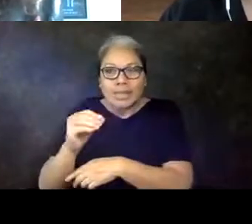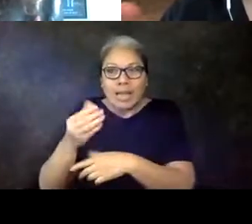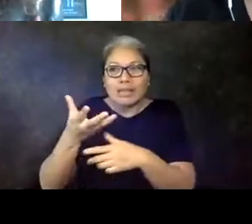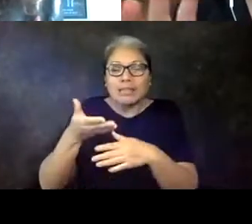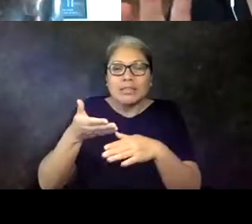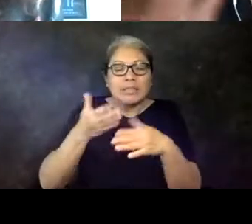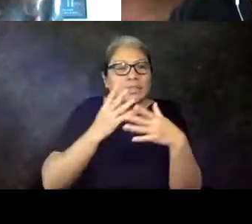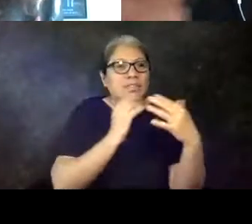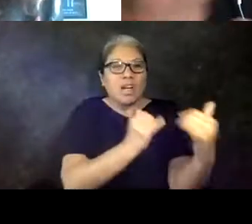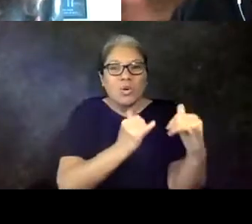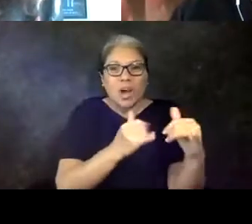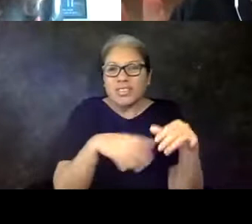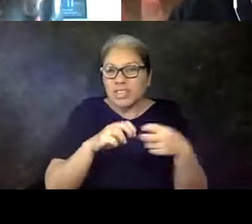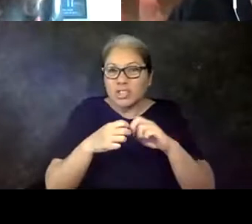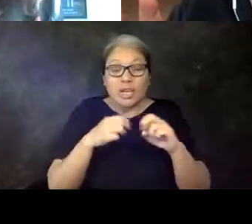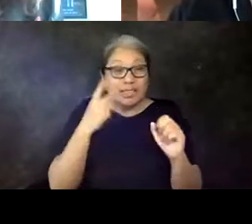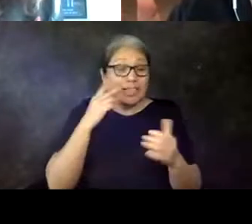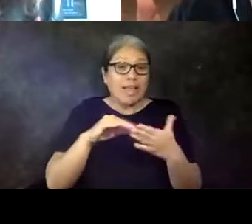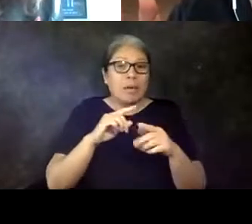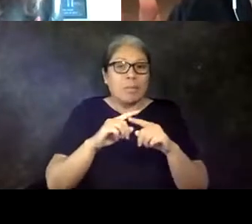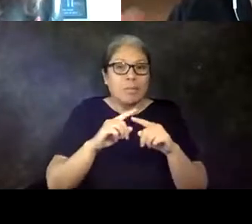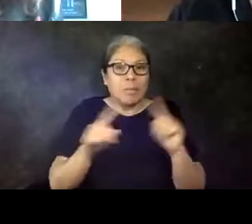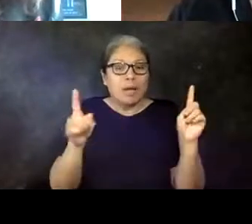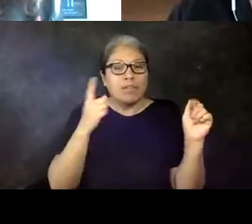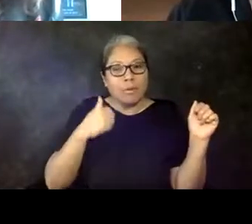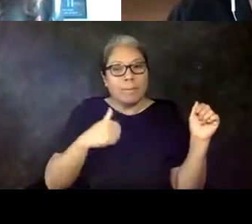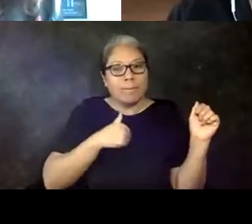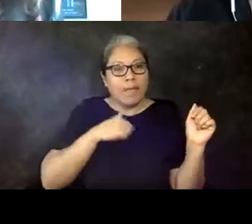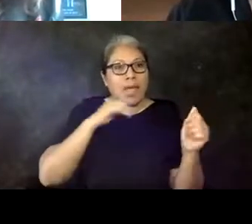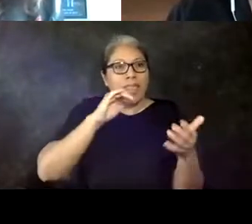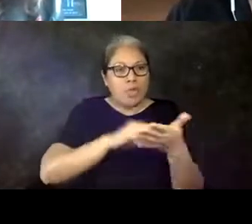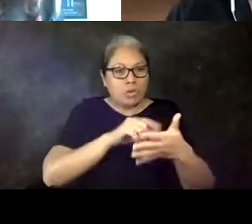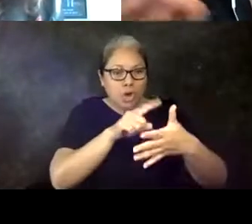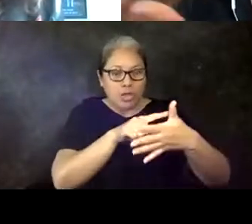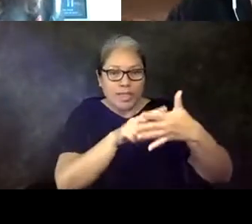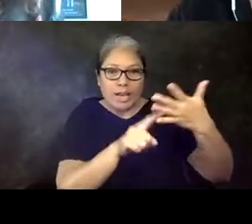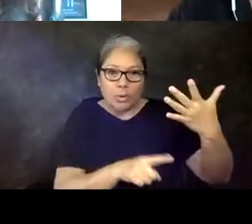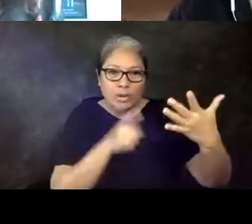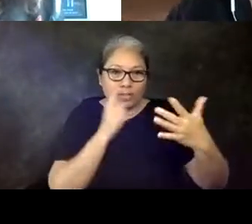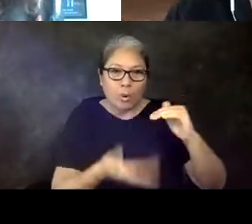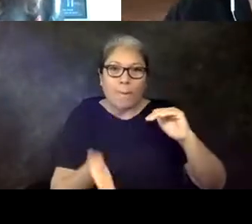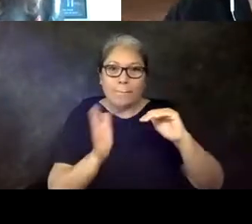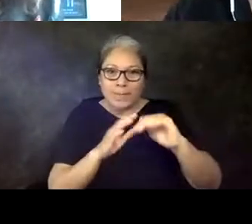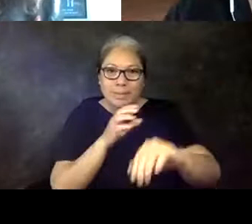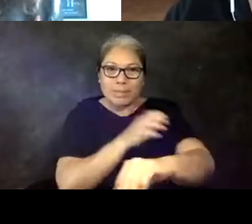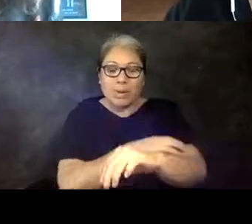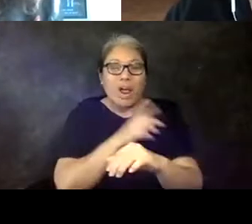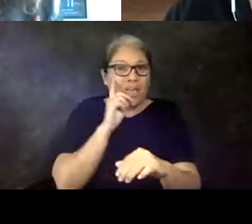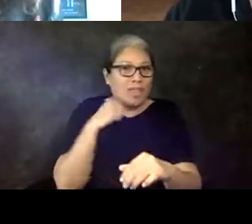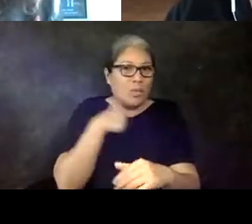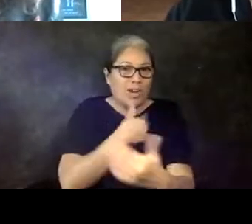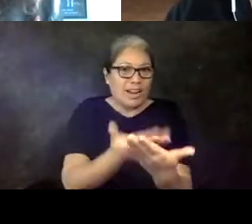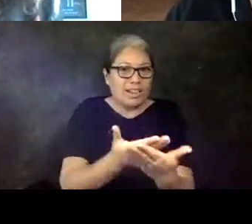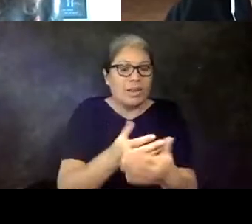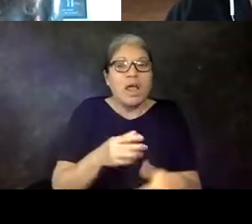going that direction. And to me, those things are all the ingredients for building power. So I think we're getting there. I think we